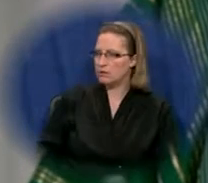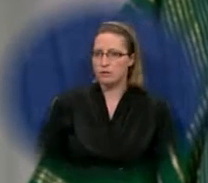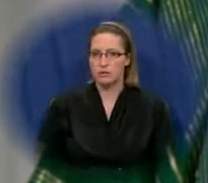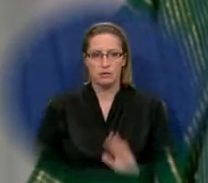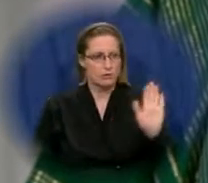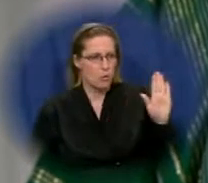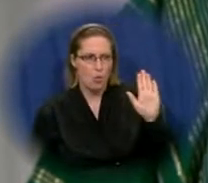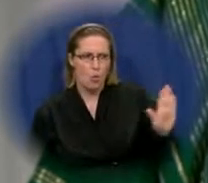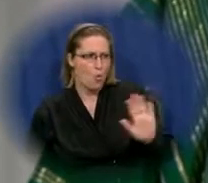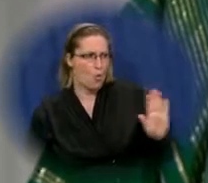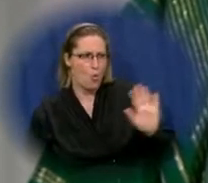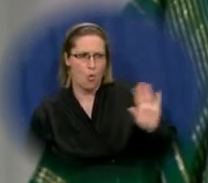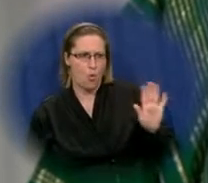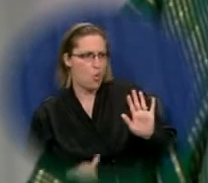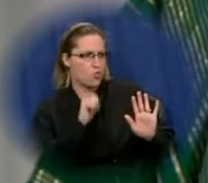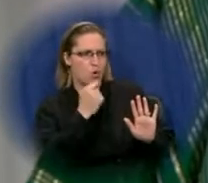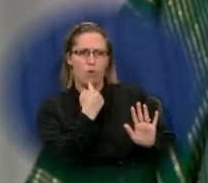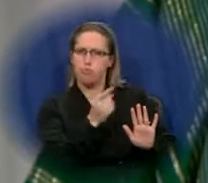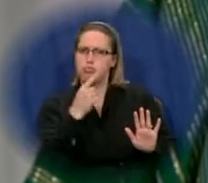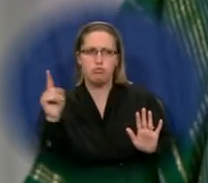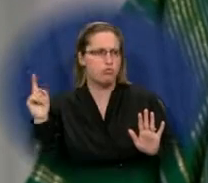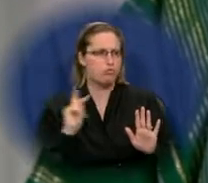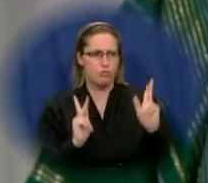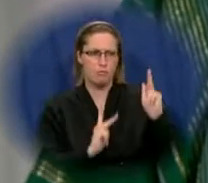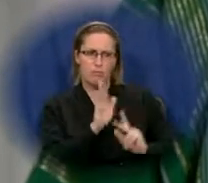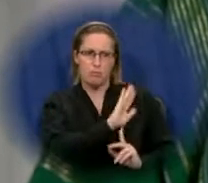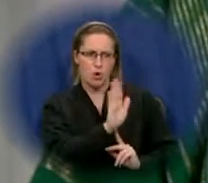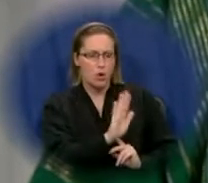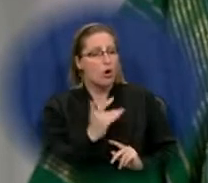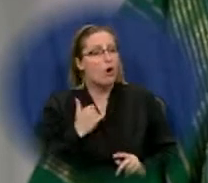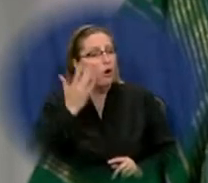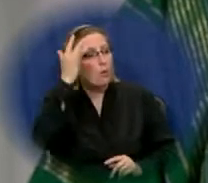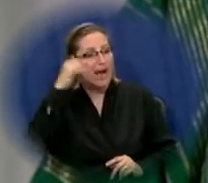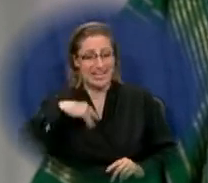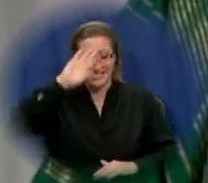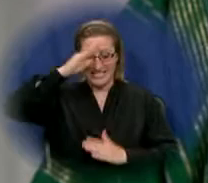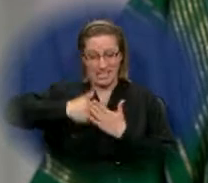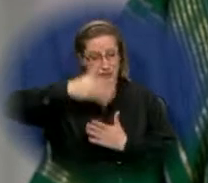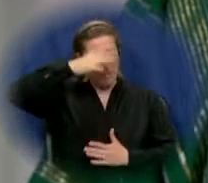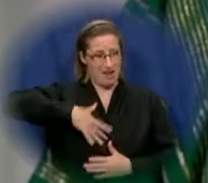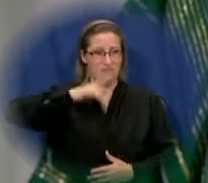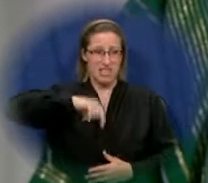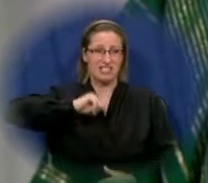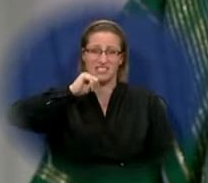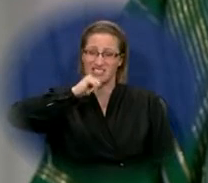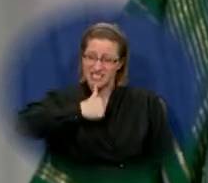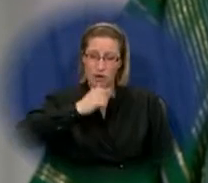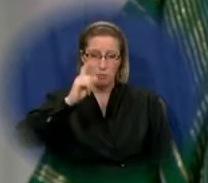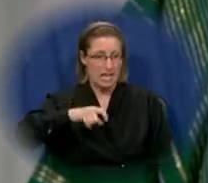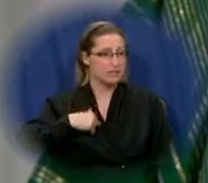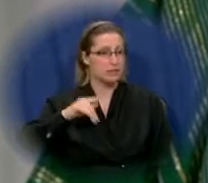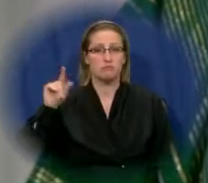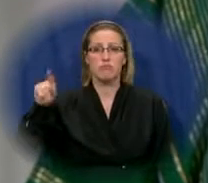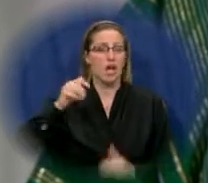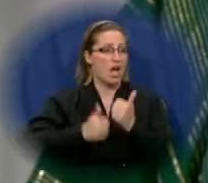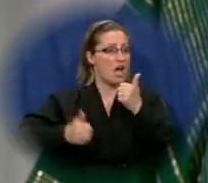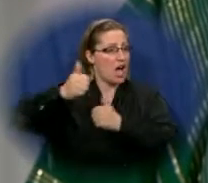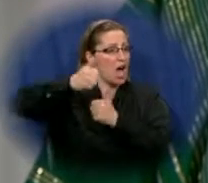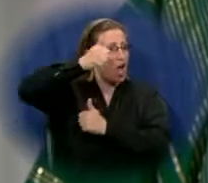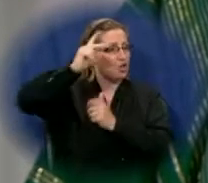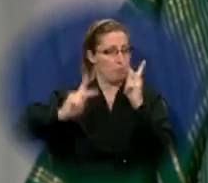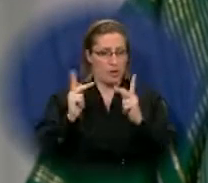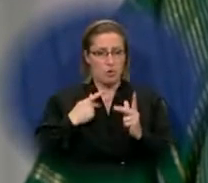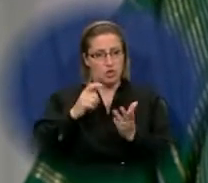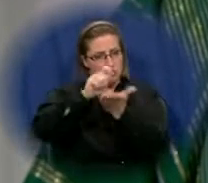them and directed them not to tell this to anyone. He said, "The Son of Man must suffer greatly and be rejected by the elders, the chief priests,